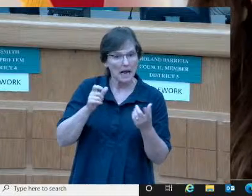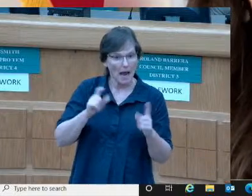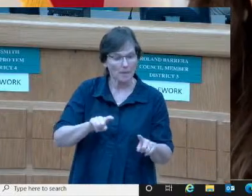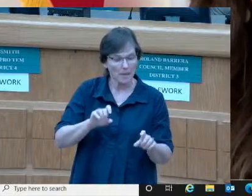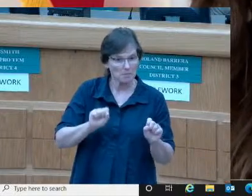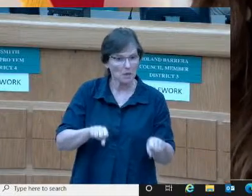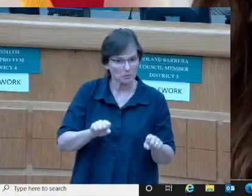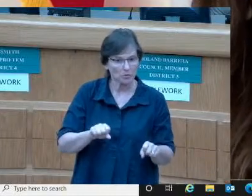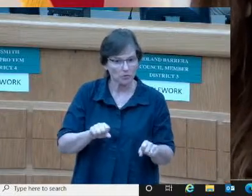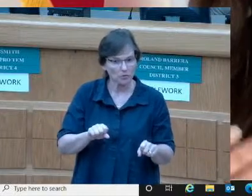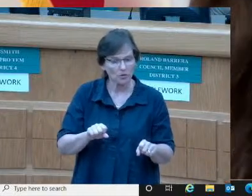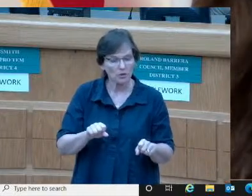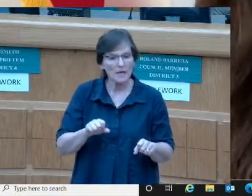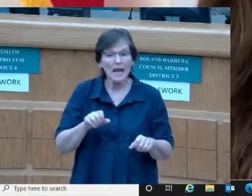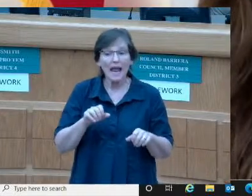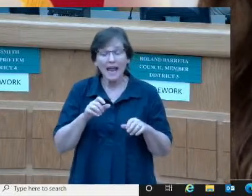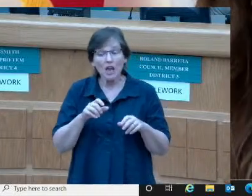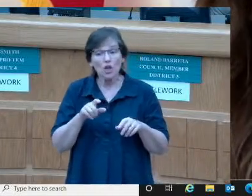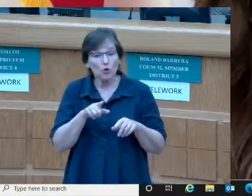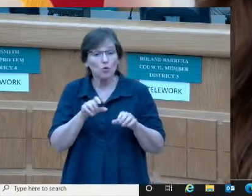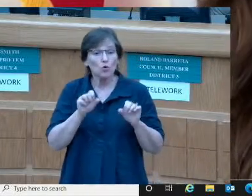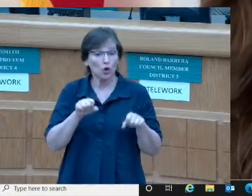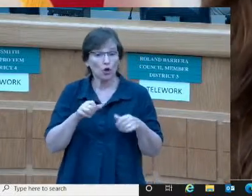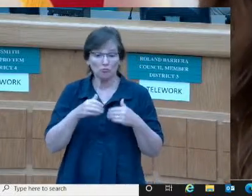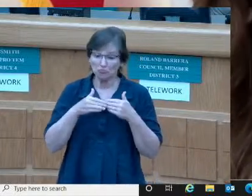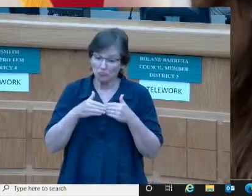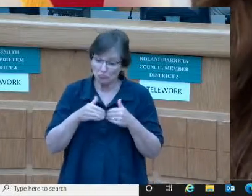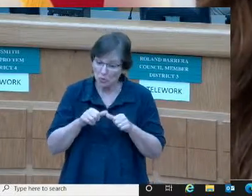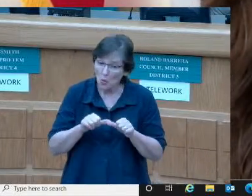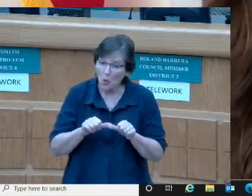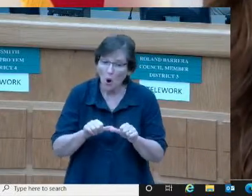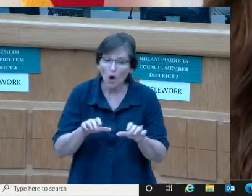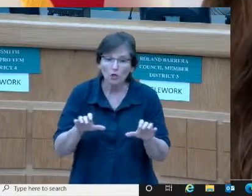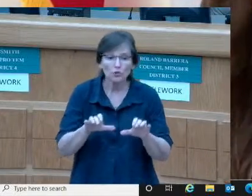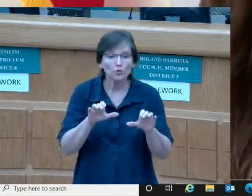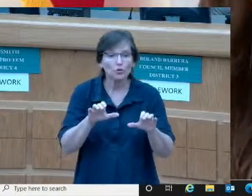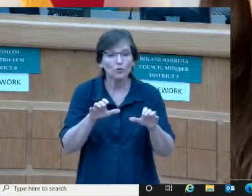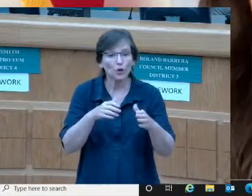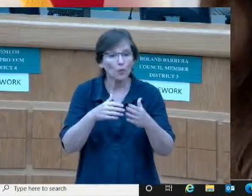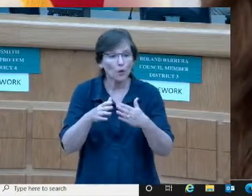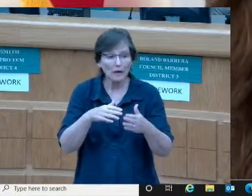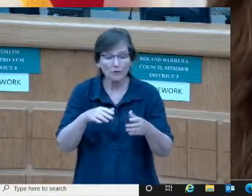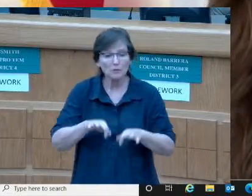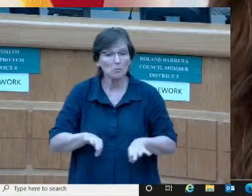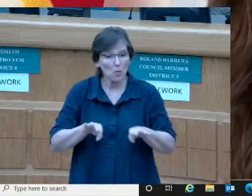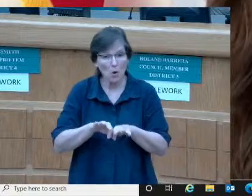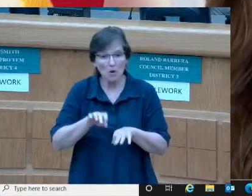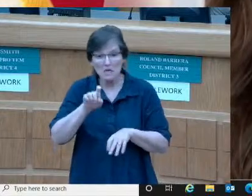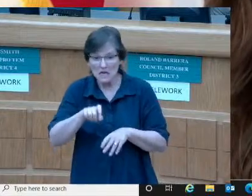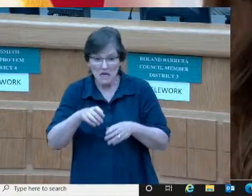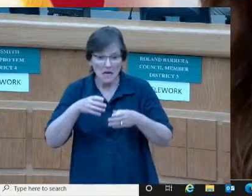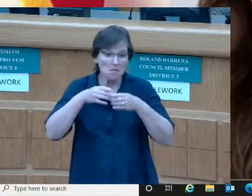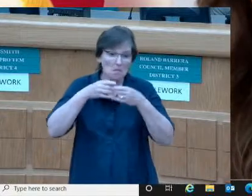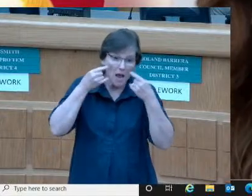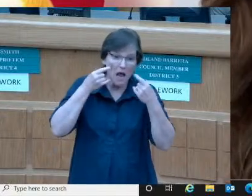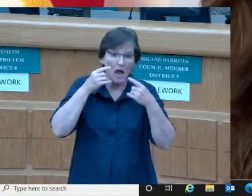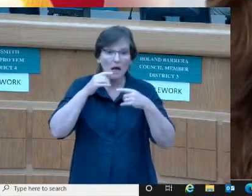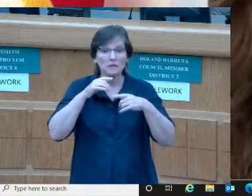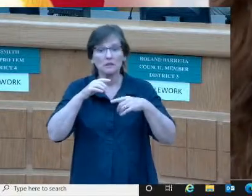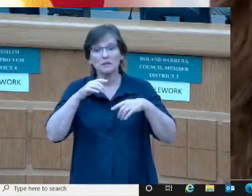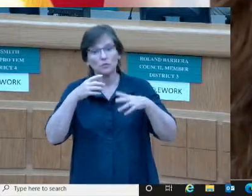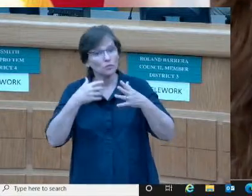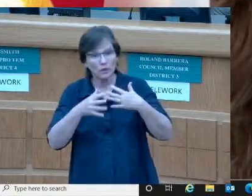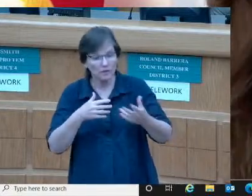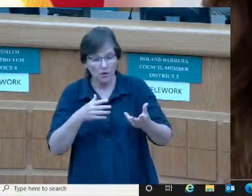and mundane and still get this virus. We know that. But I suspect that many who aren't getting